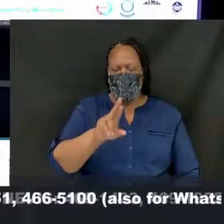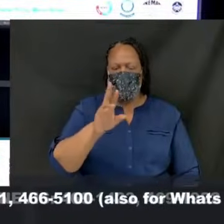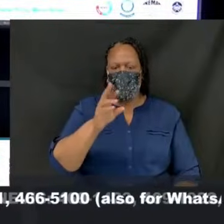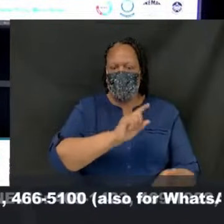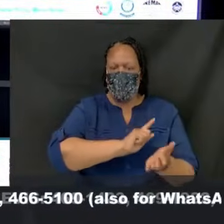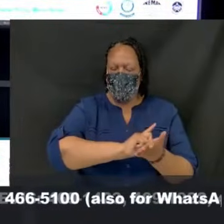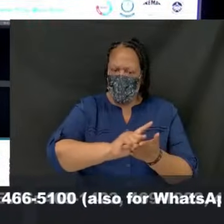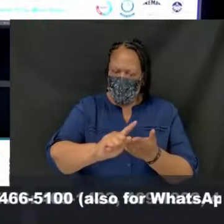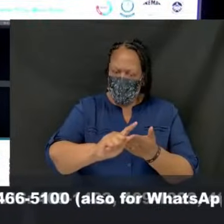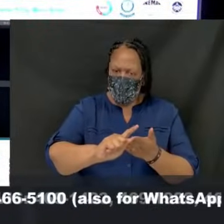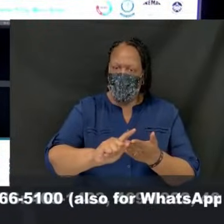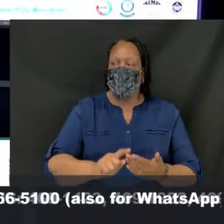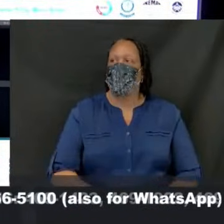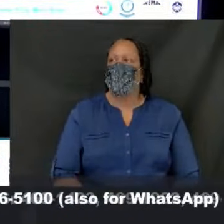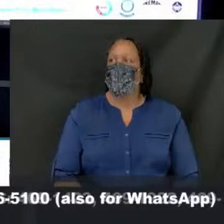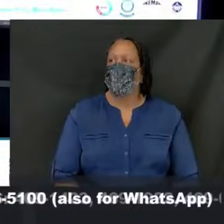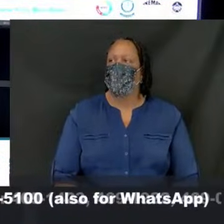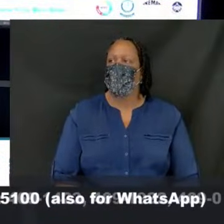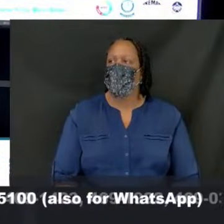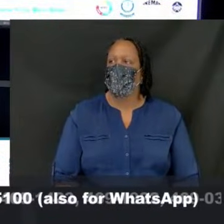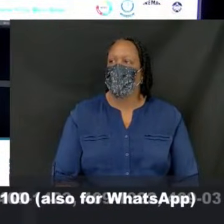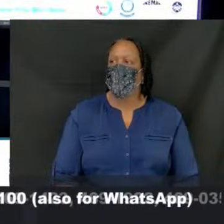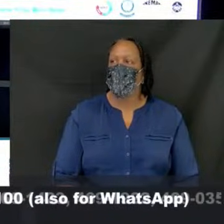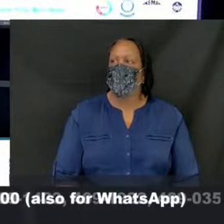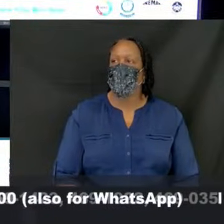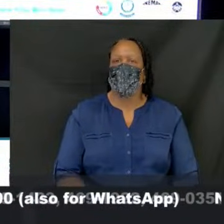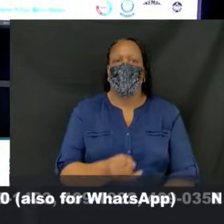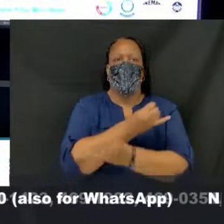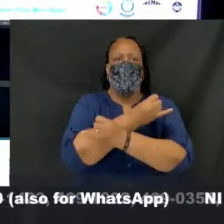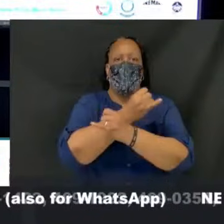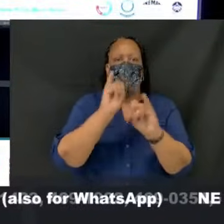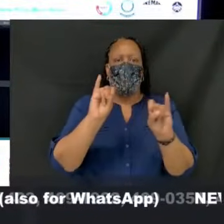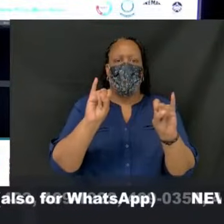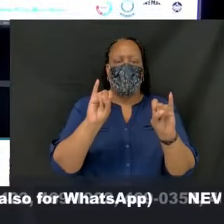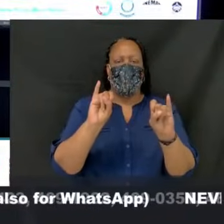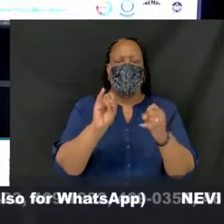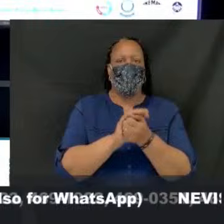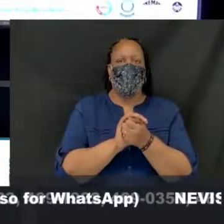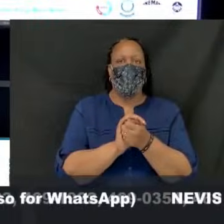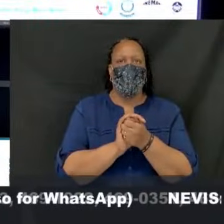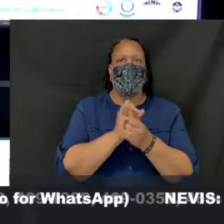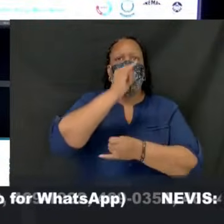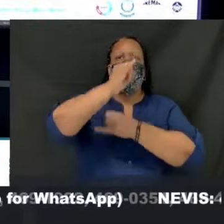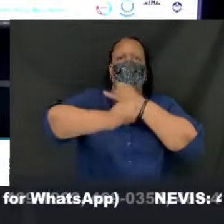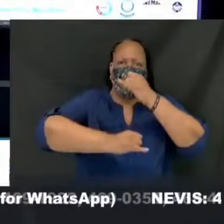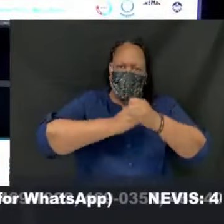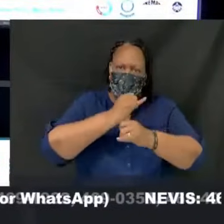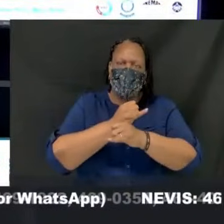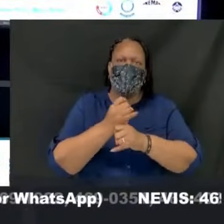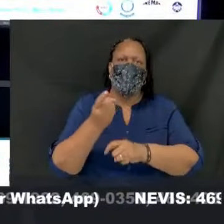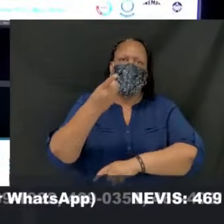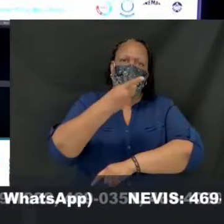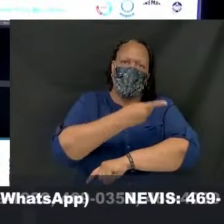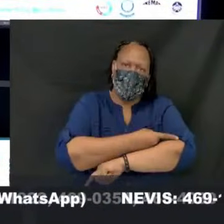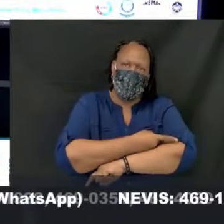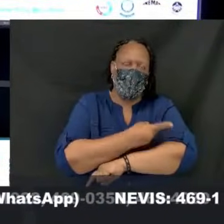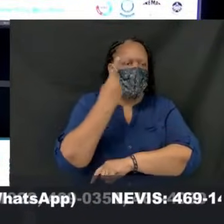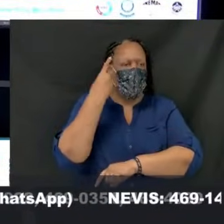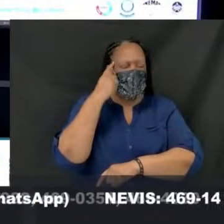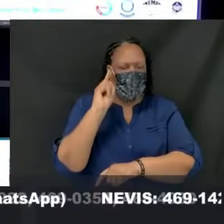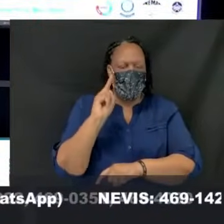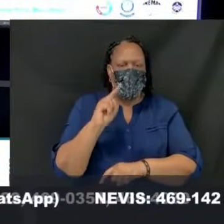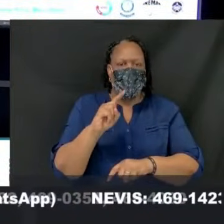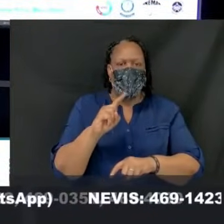we commemorate the International Day for Disaster Risk Reduction. What are the activities for that week from